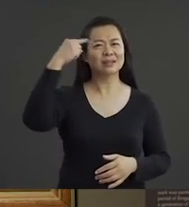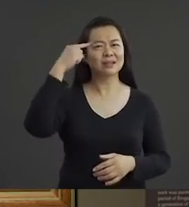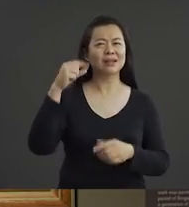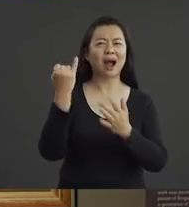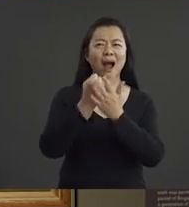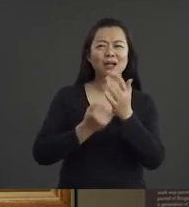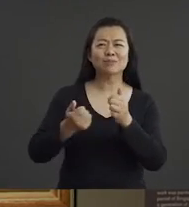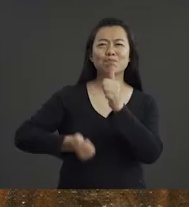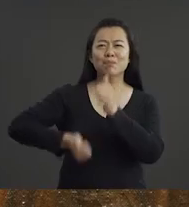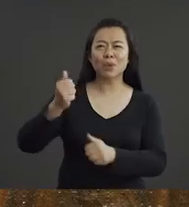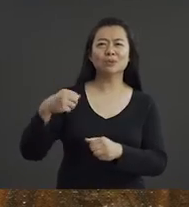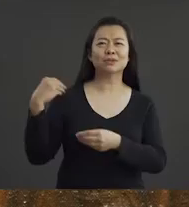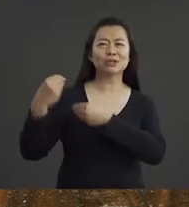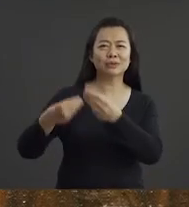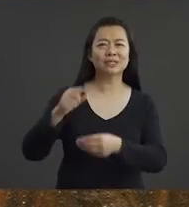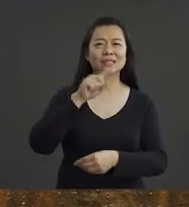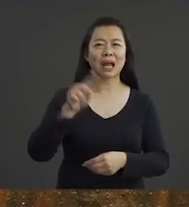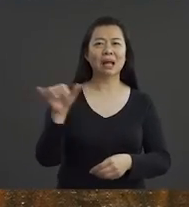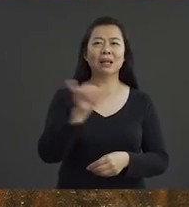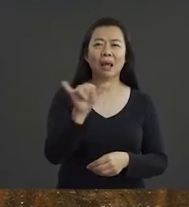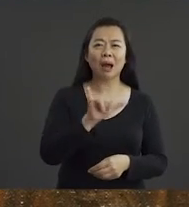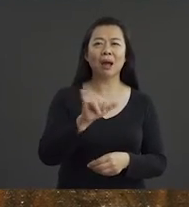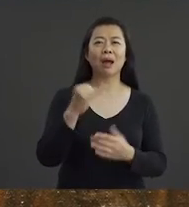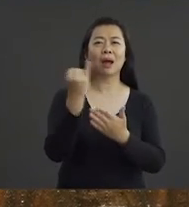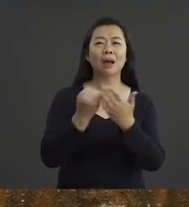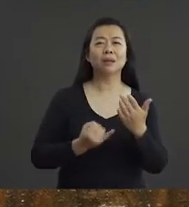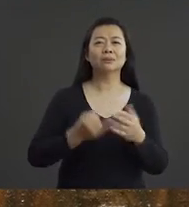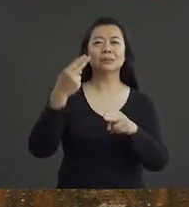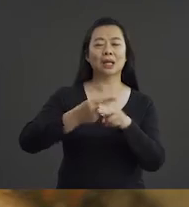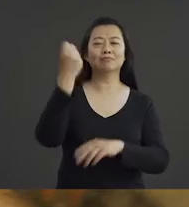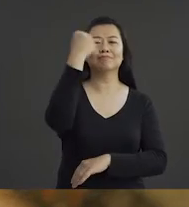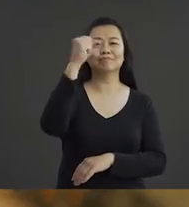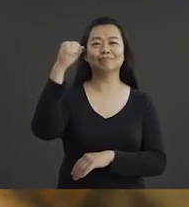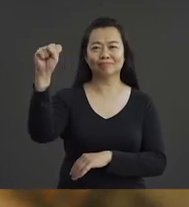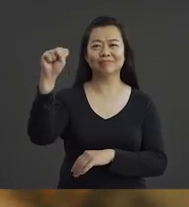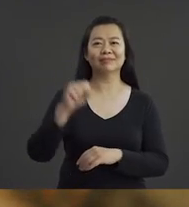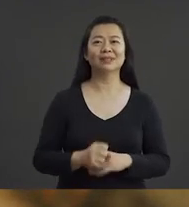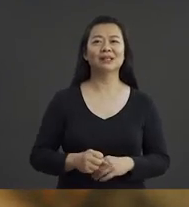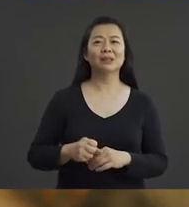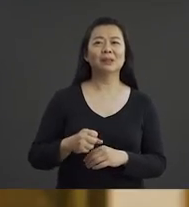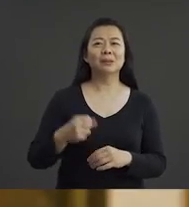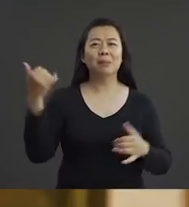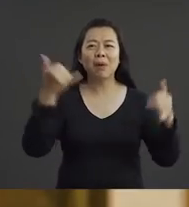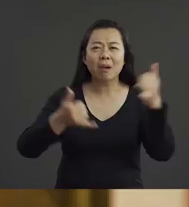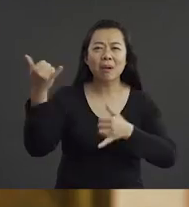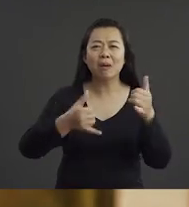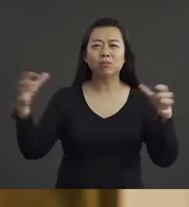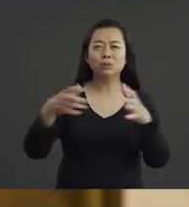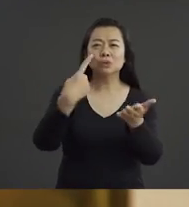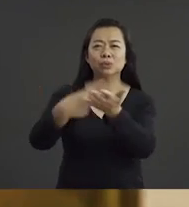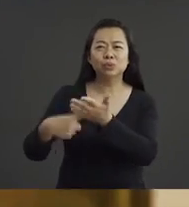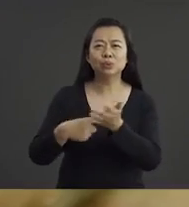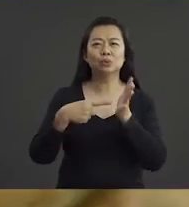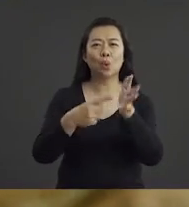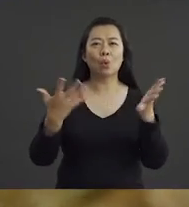In On Strike, a group of men are gathered together, seemingly engrossed in a serious discussion. This depiction of a fiery gathering of